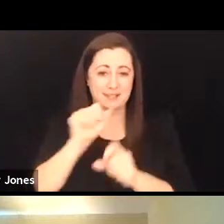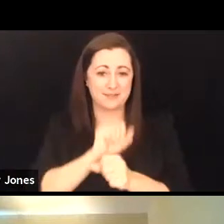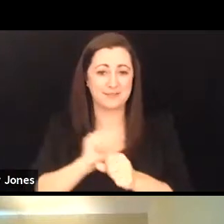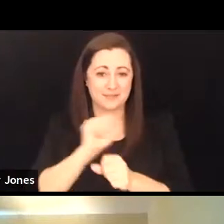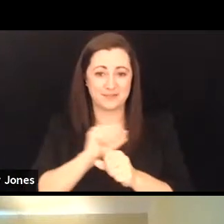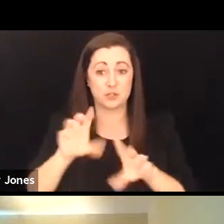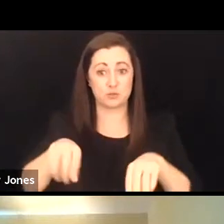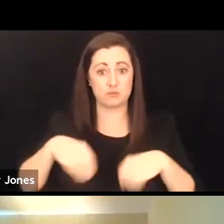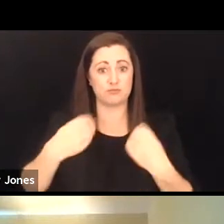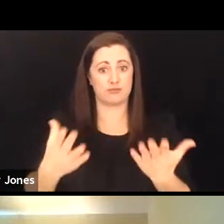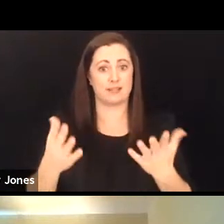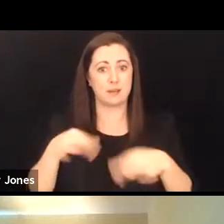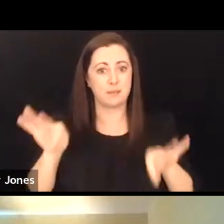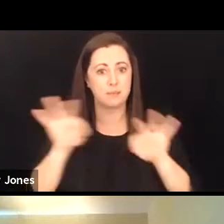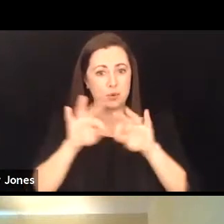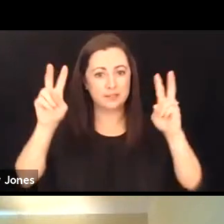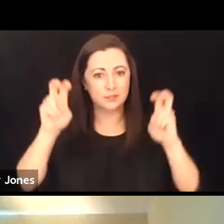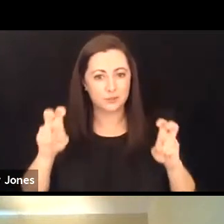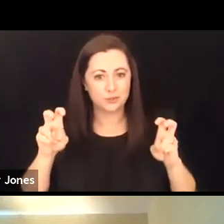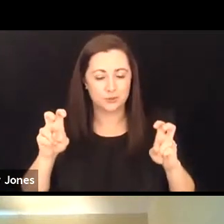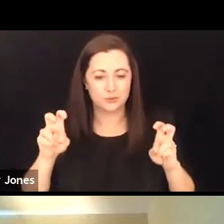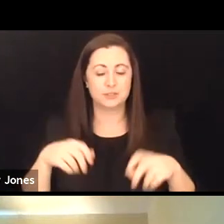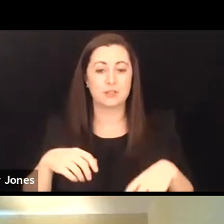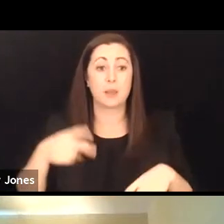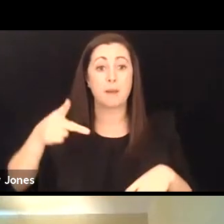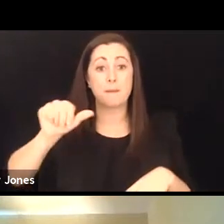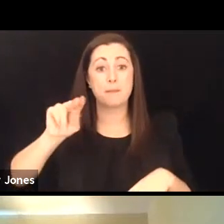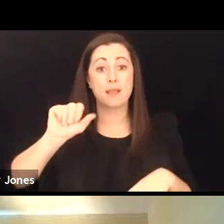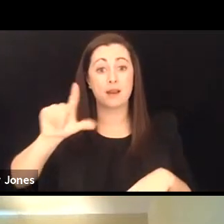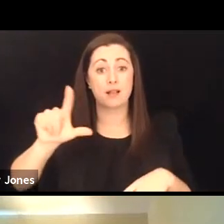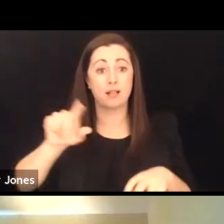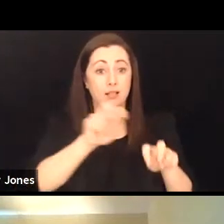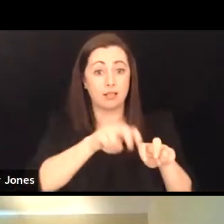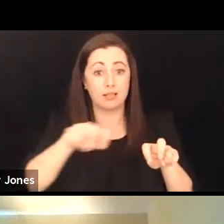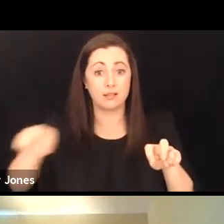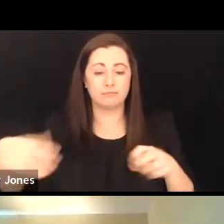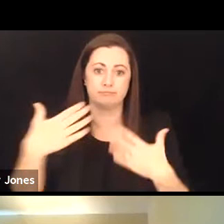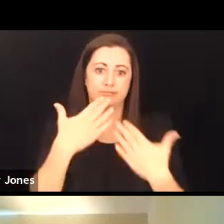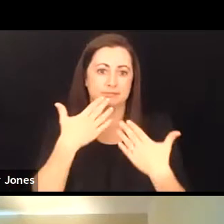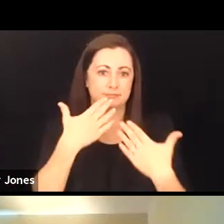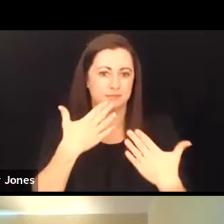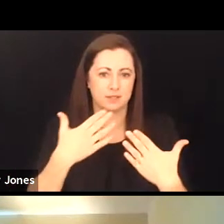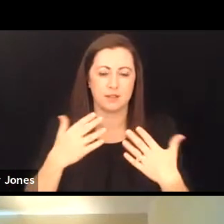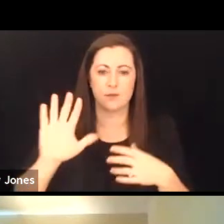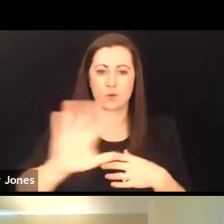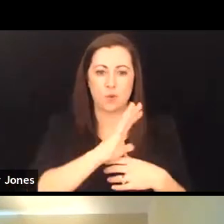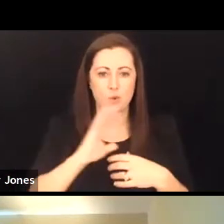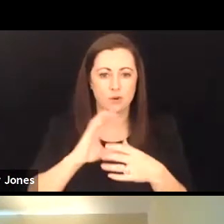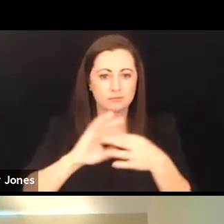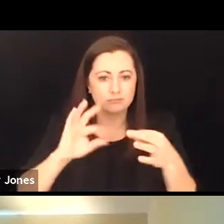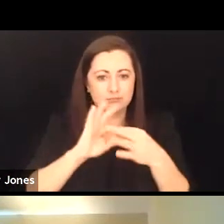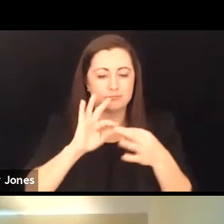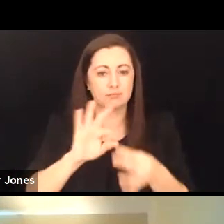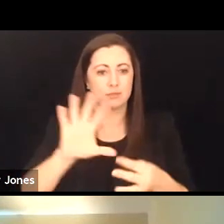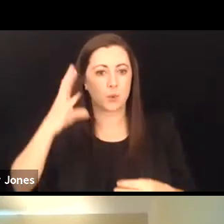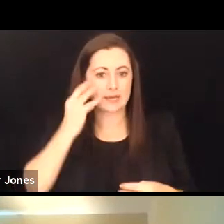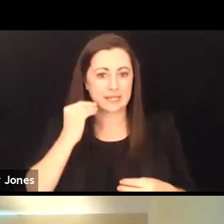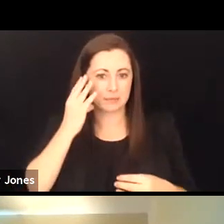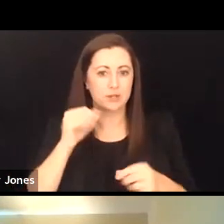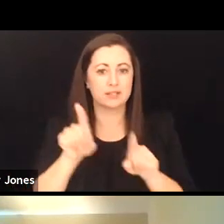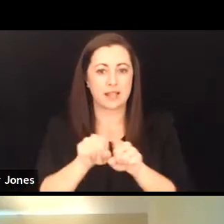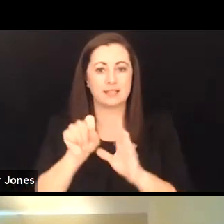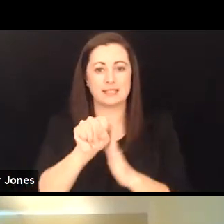important issues to the table. To the panel, thank you for that very great conversation about your experiences as state employees. I